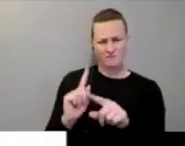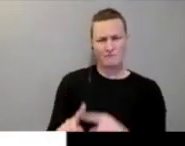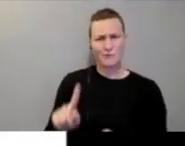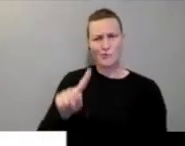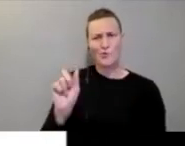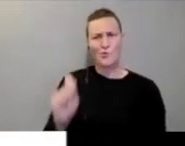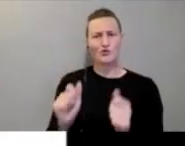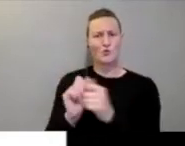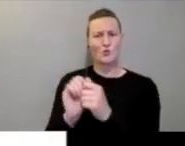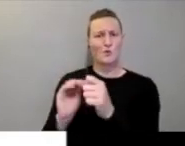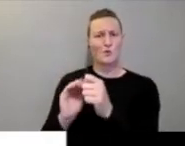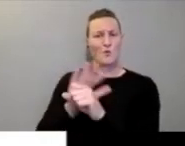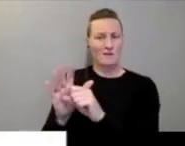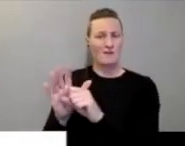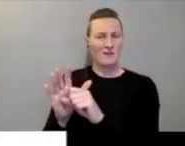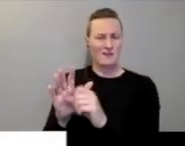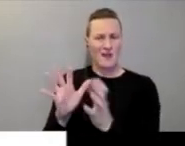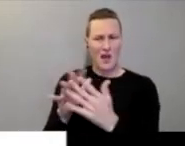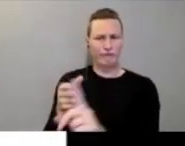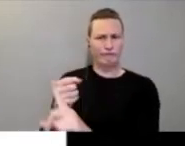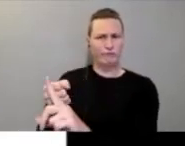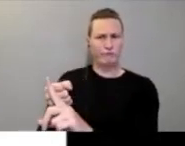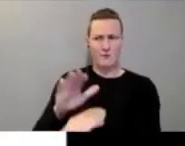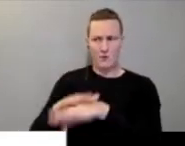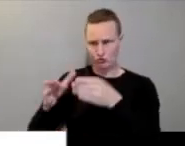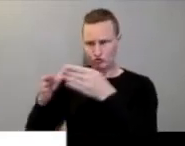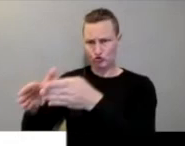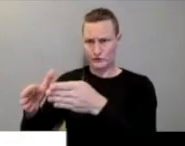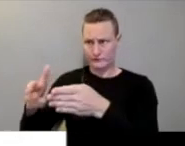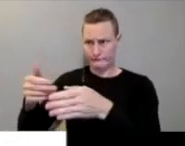streets specifically, like fabrication